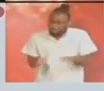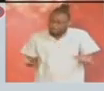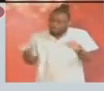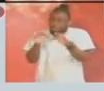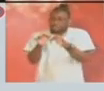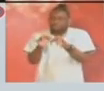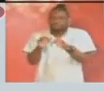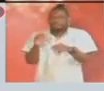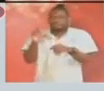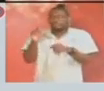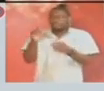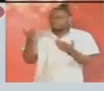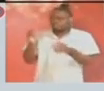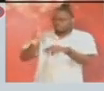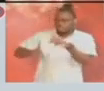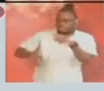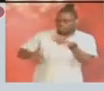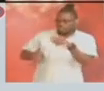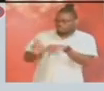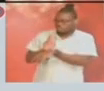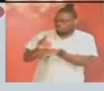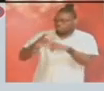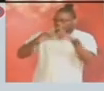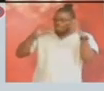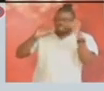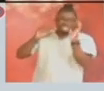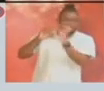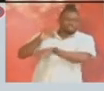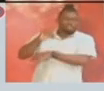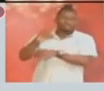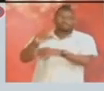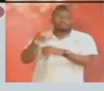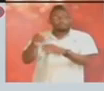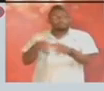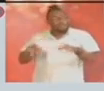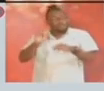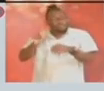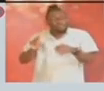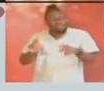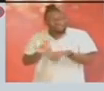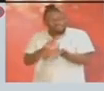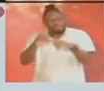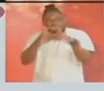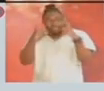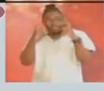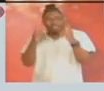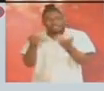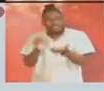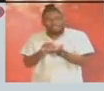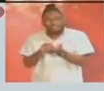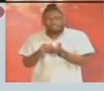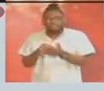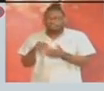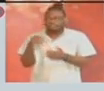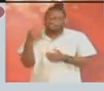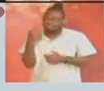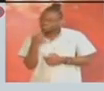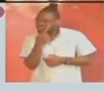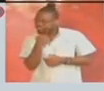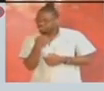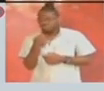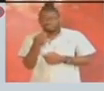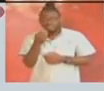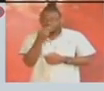worn will now be disallowed. We are also